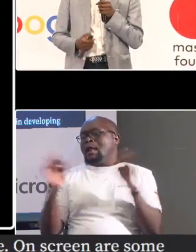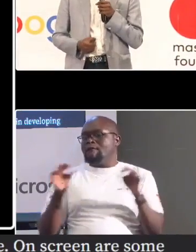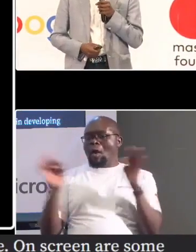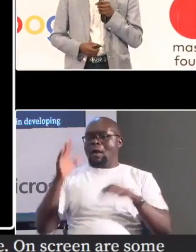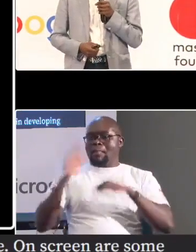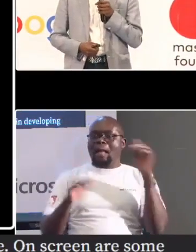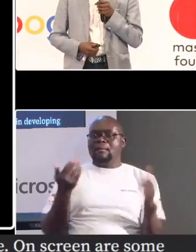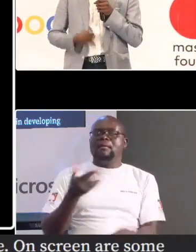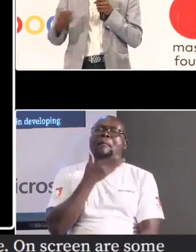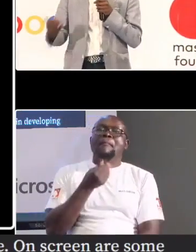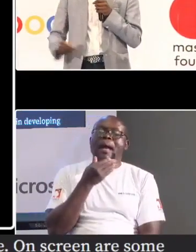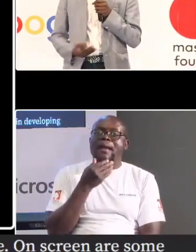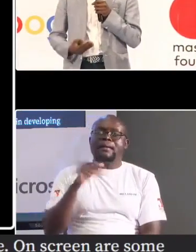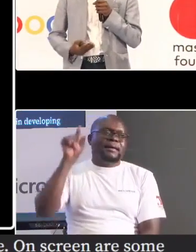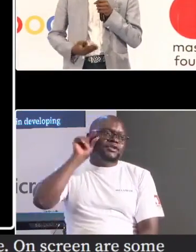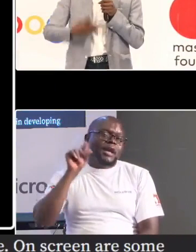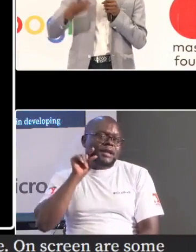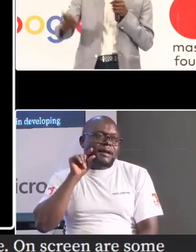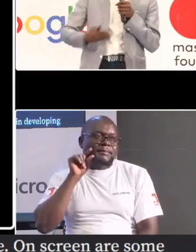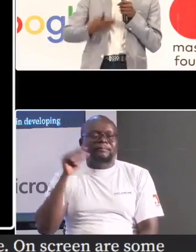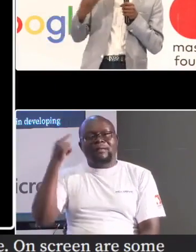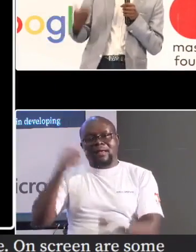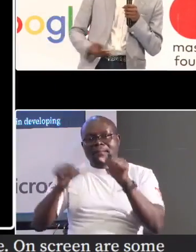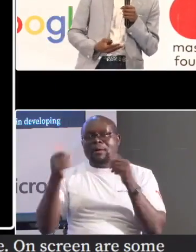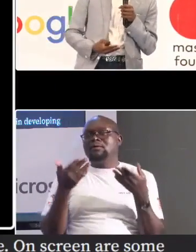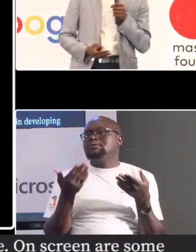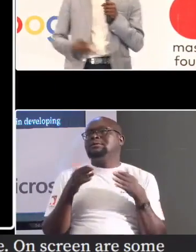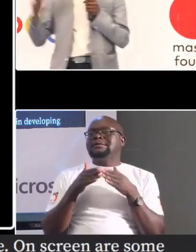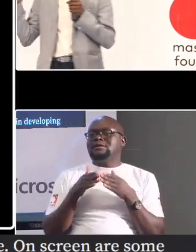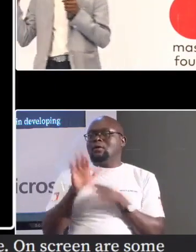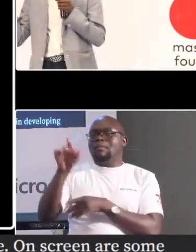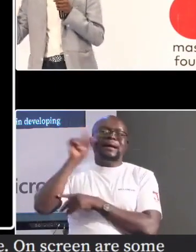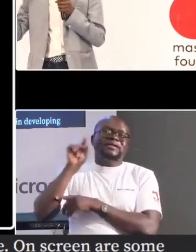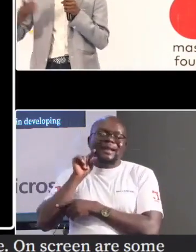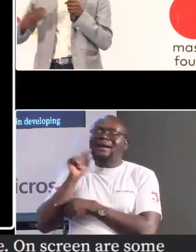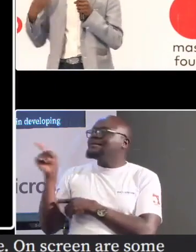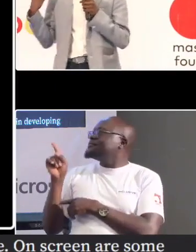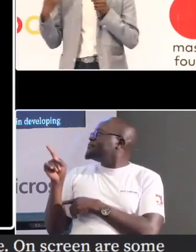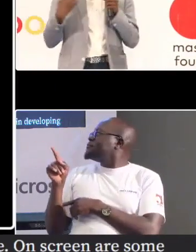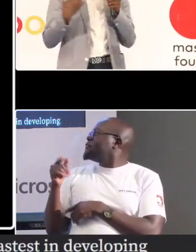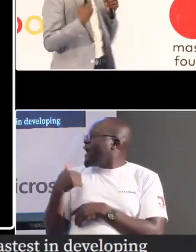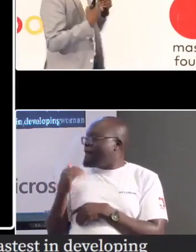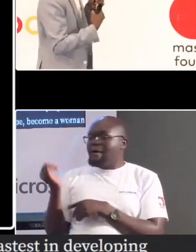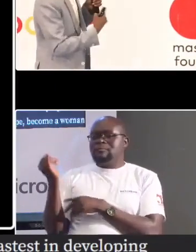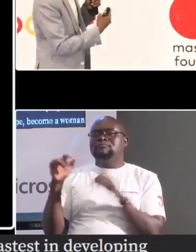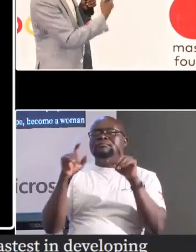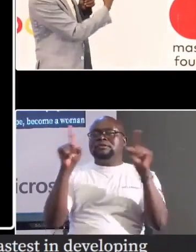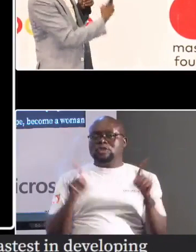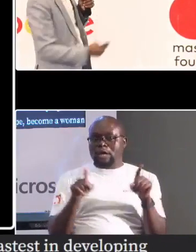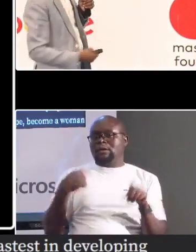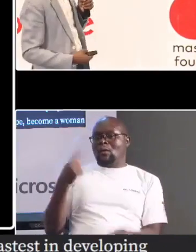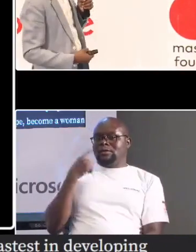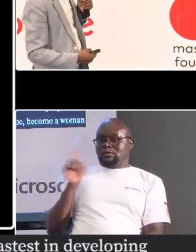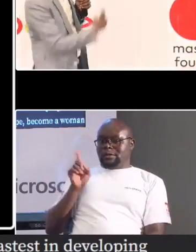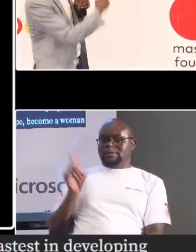longest. Gender, when we think about sexual orientation, on screen is a pie chart. And I just want you to look